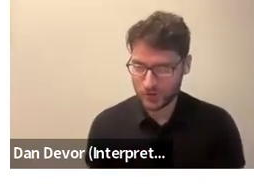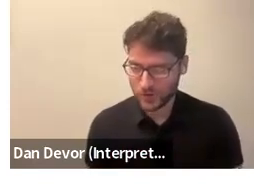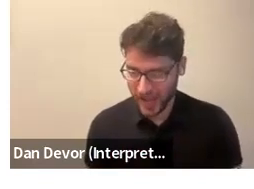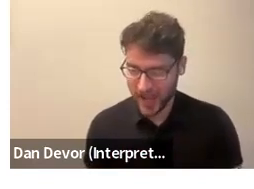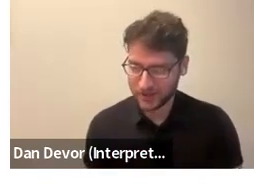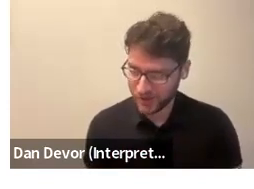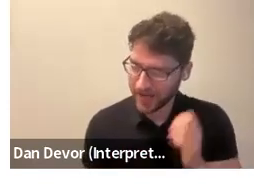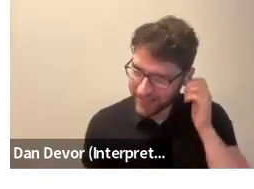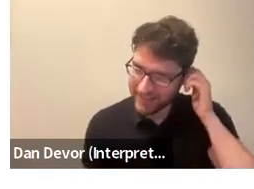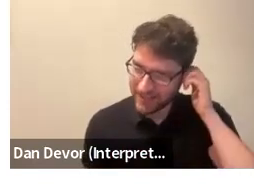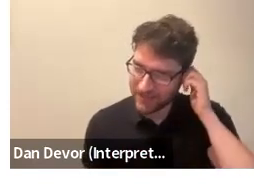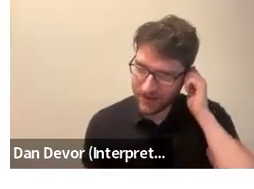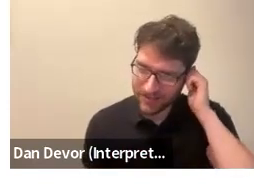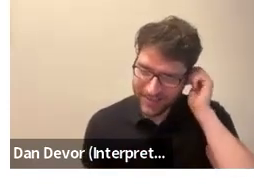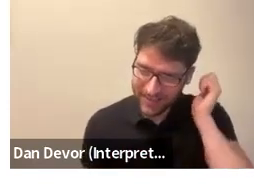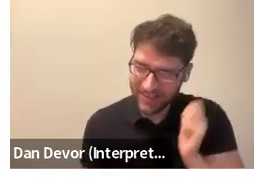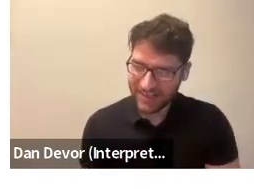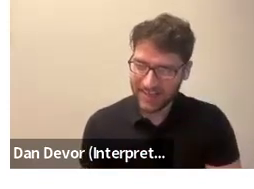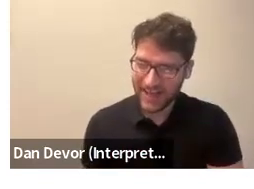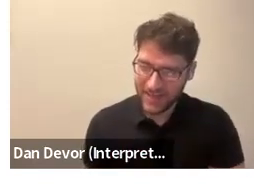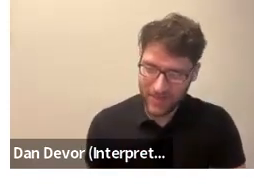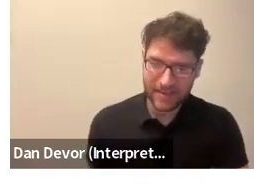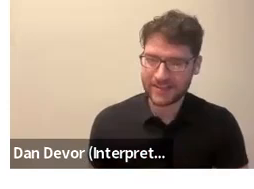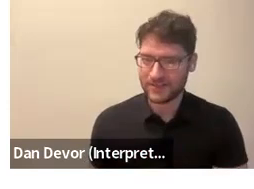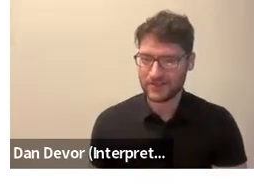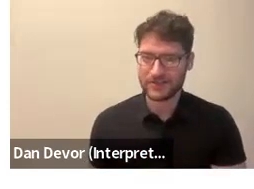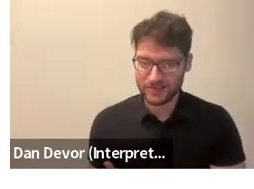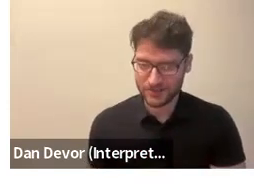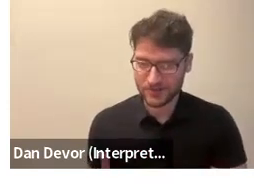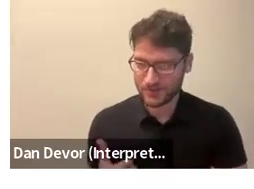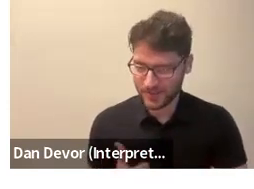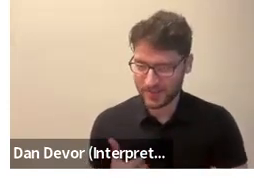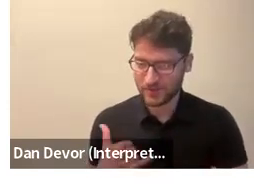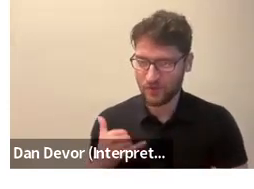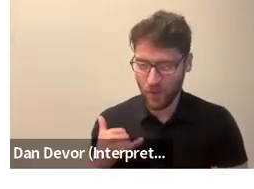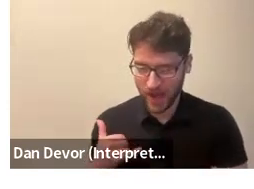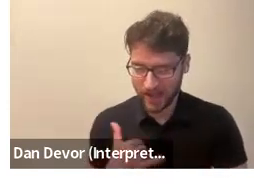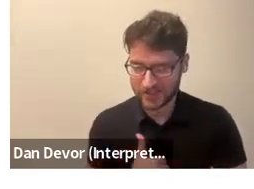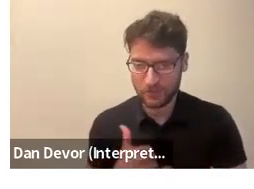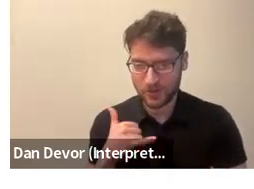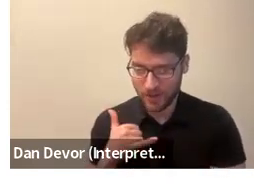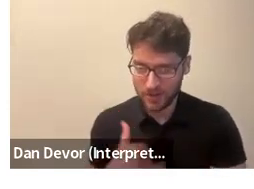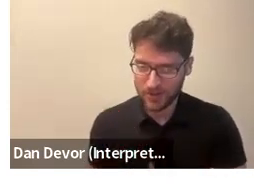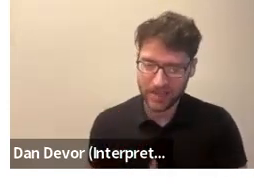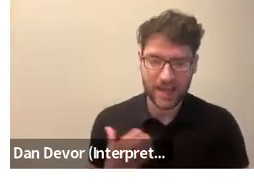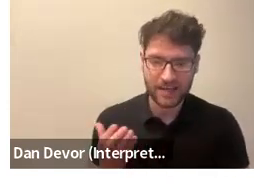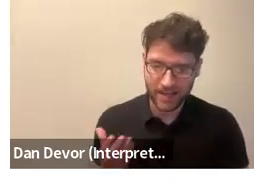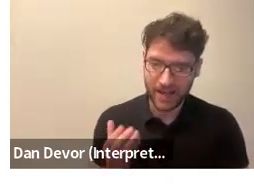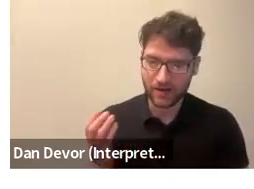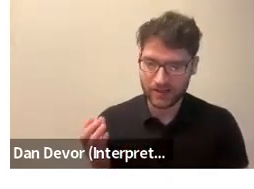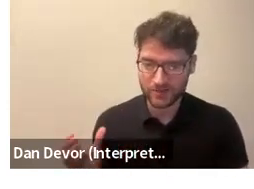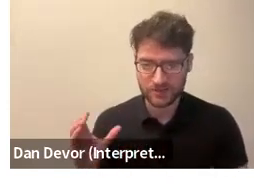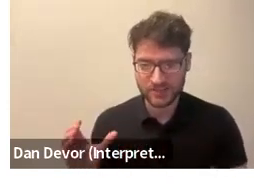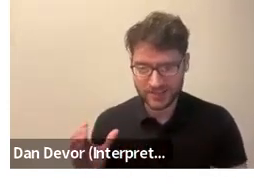The old hand crank telephone, and then it turned into the sort of Y hand shape with the thumb and the pinky,